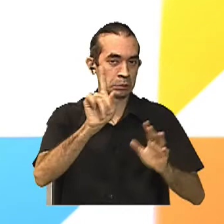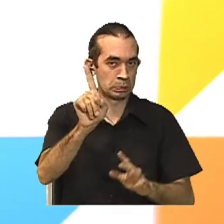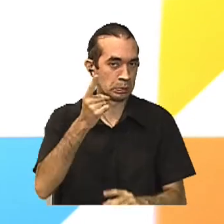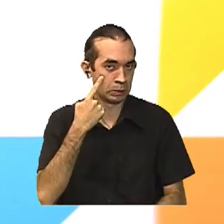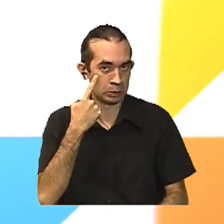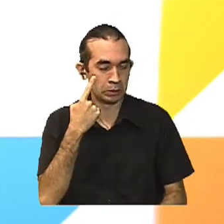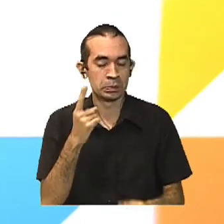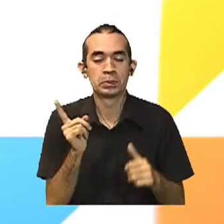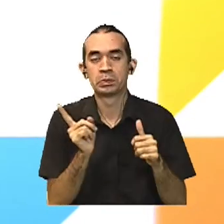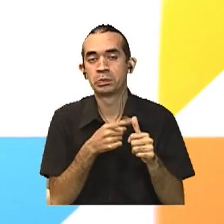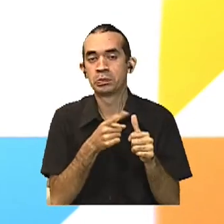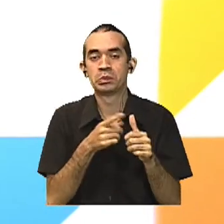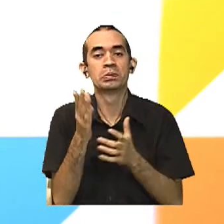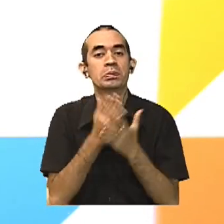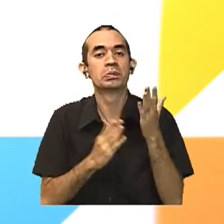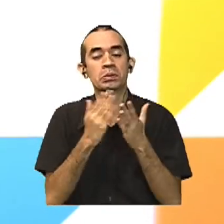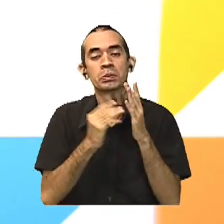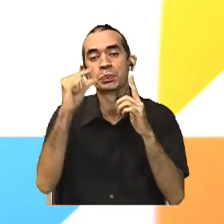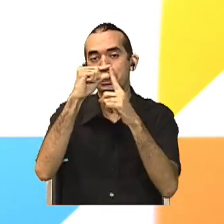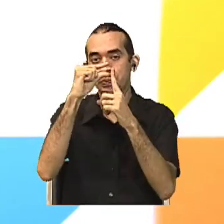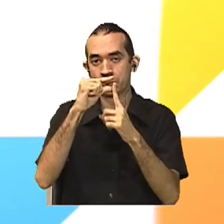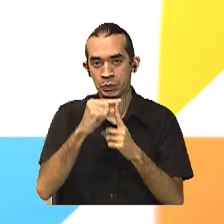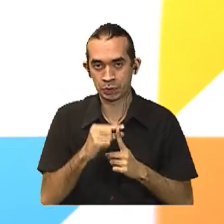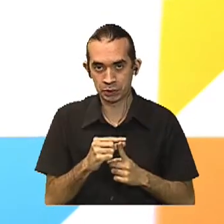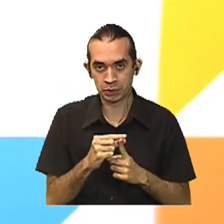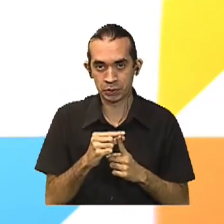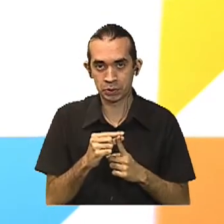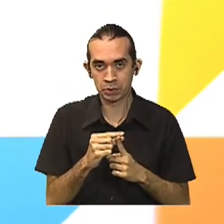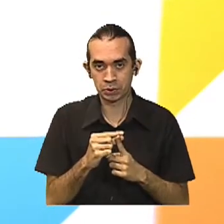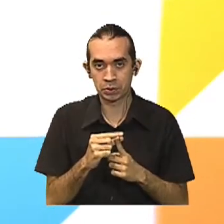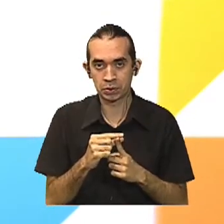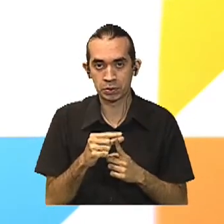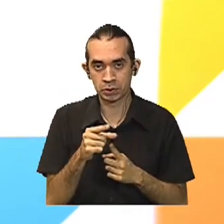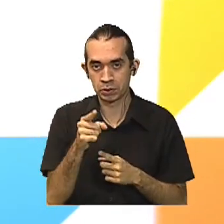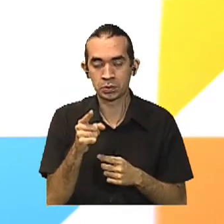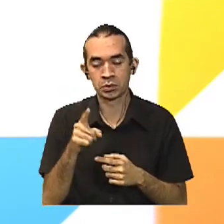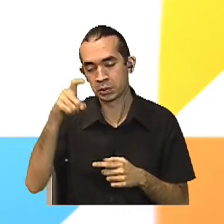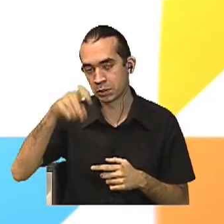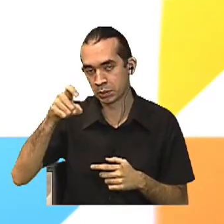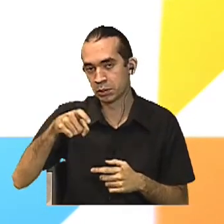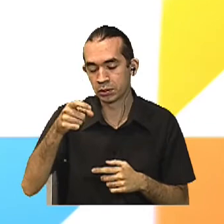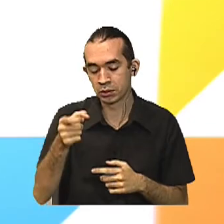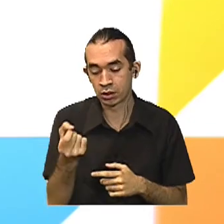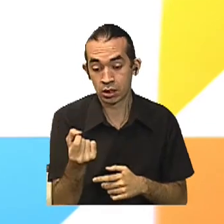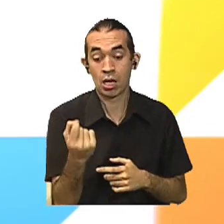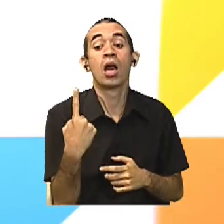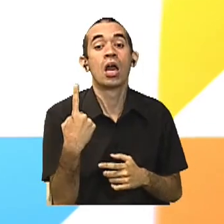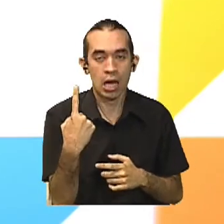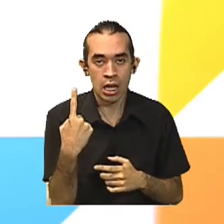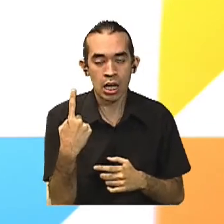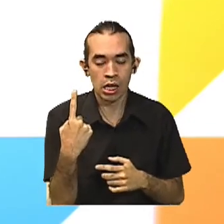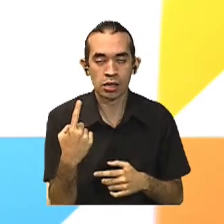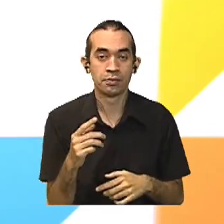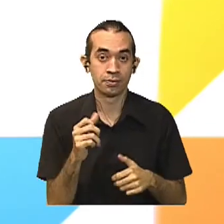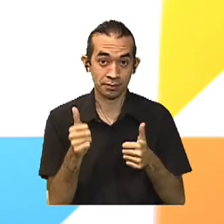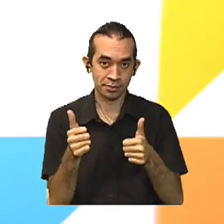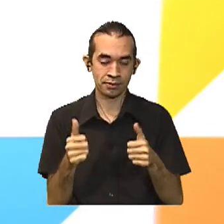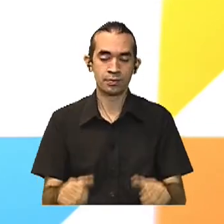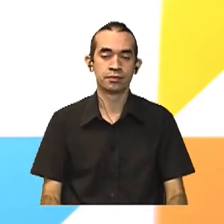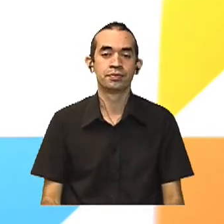to introduce some words that you are going to need for the reading. Okay,